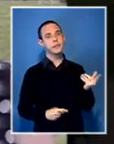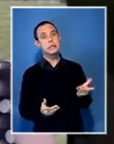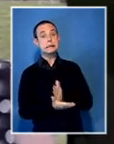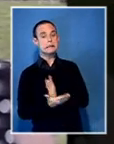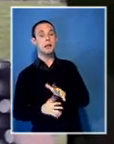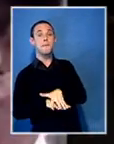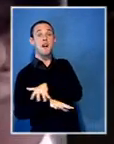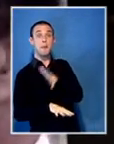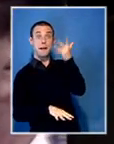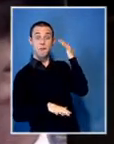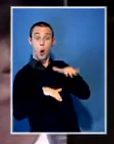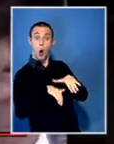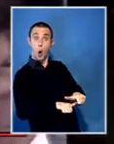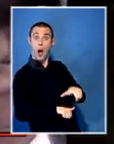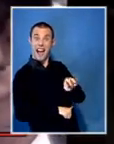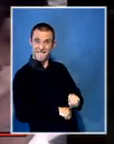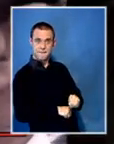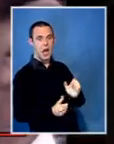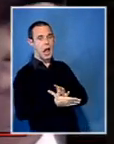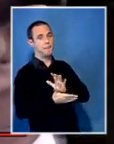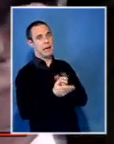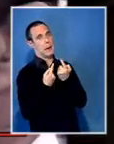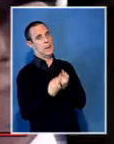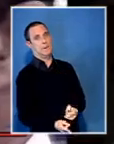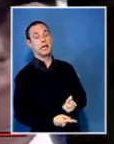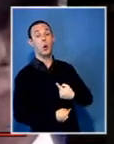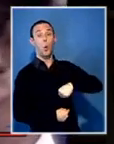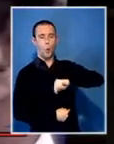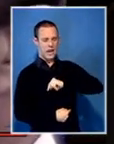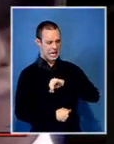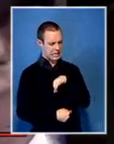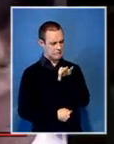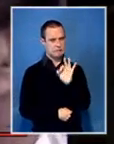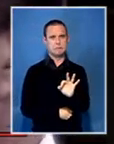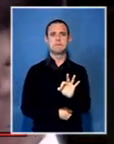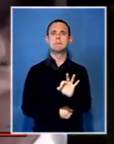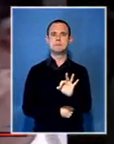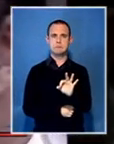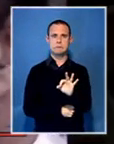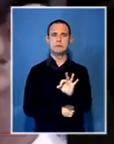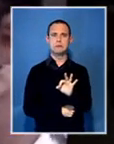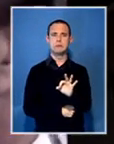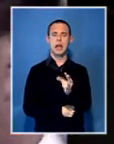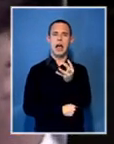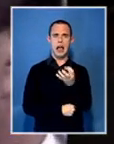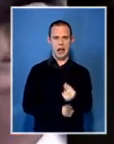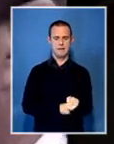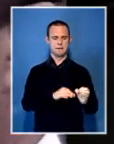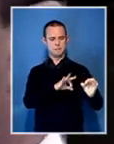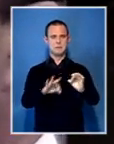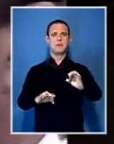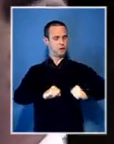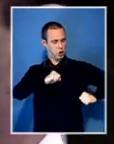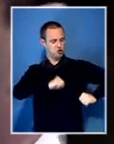happy occasion. We have laid a basis for a sound and I would also say equitable and fair